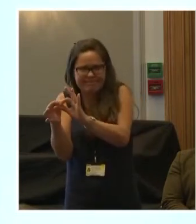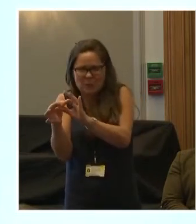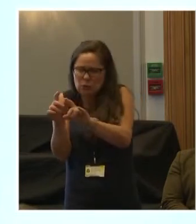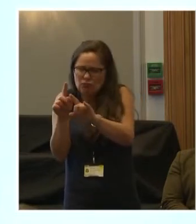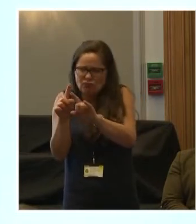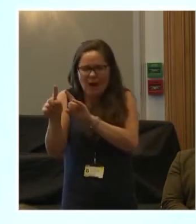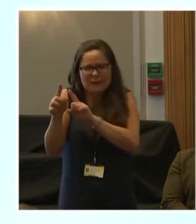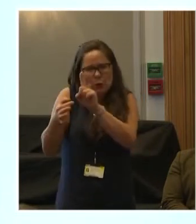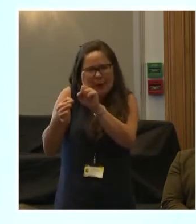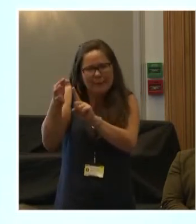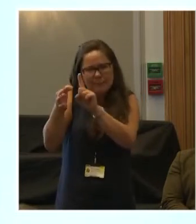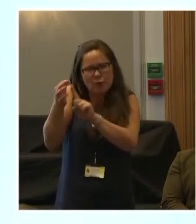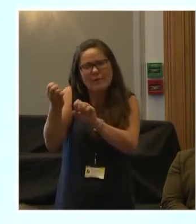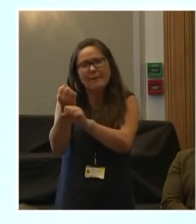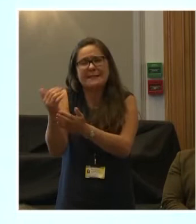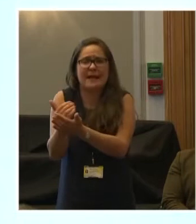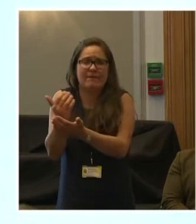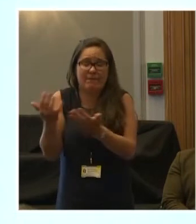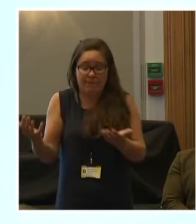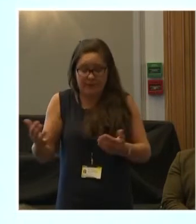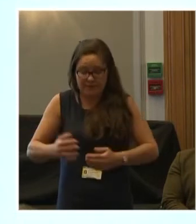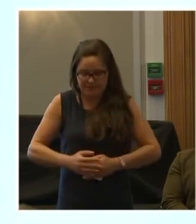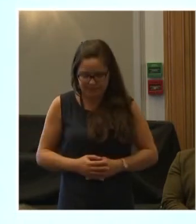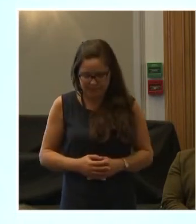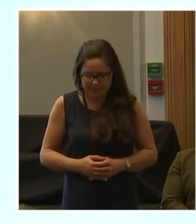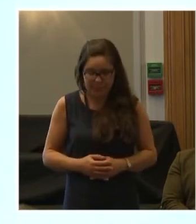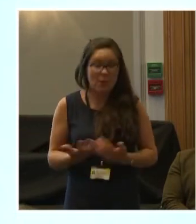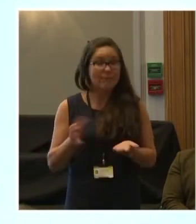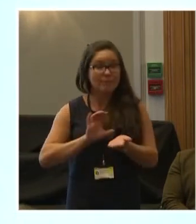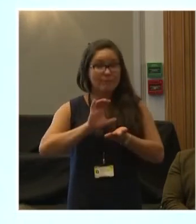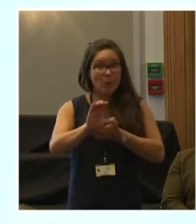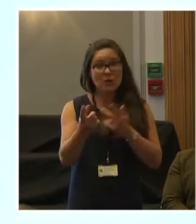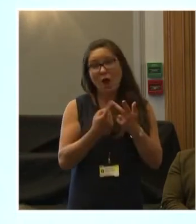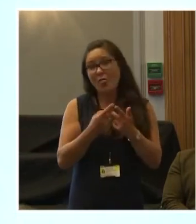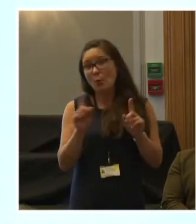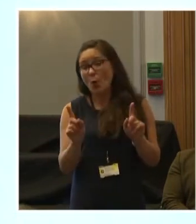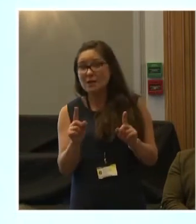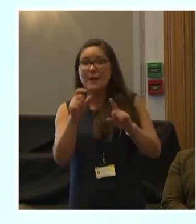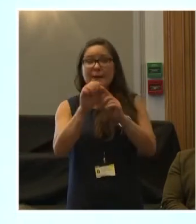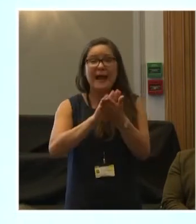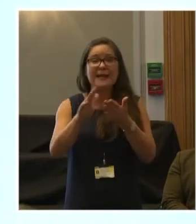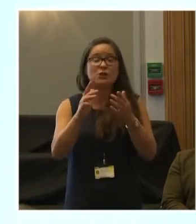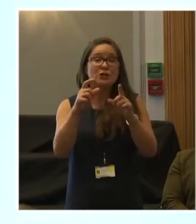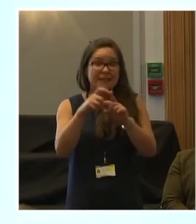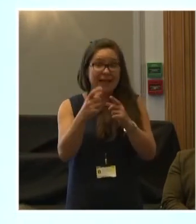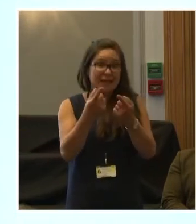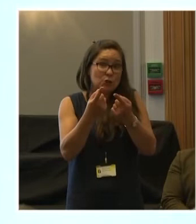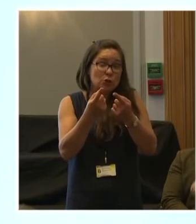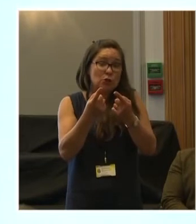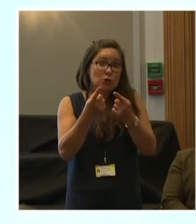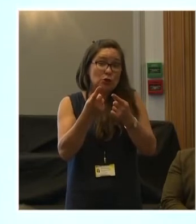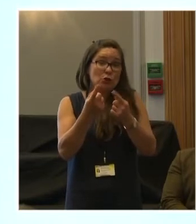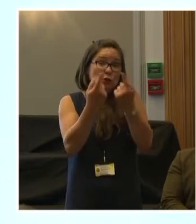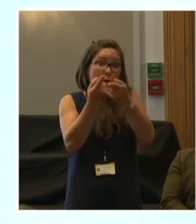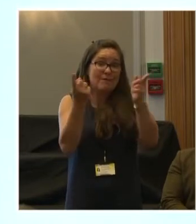improved. We are also funding a PhD student supervised by Dr. Rob Collin at the Radboud University